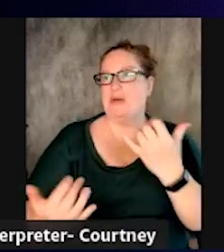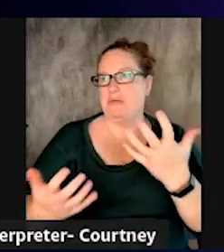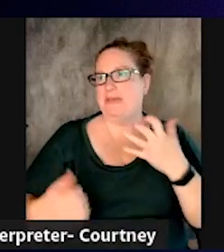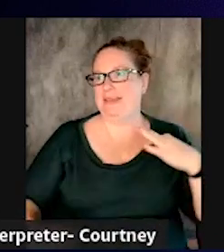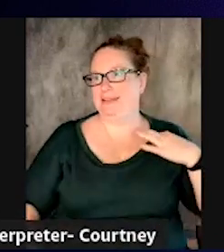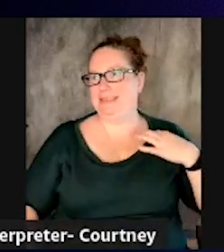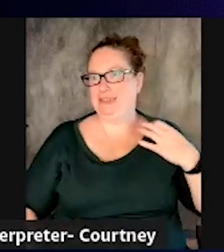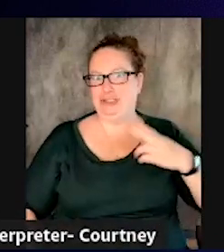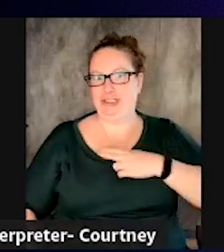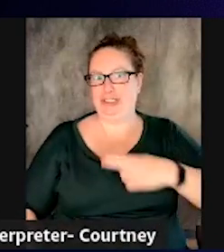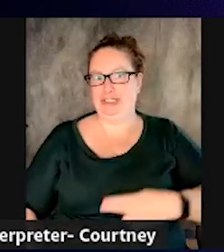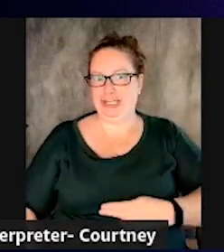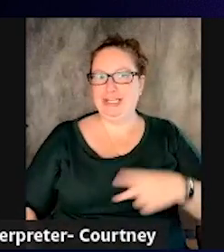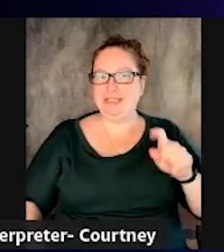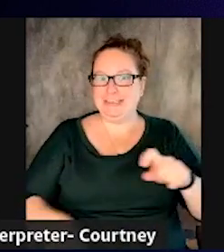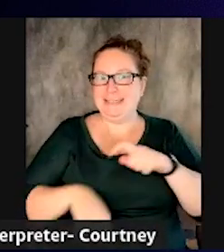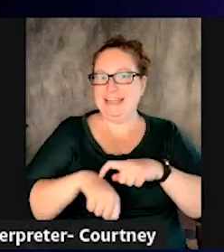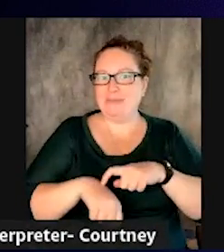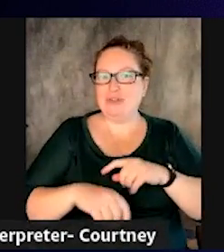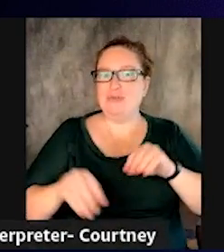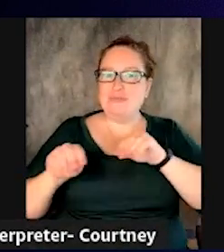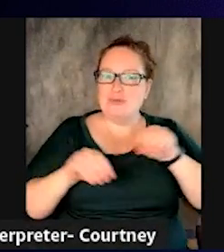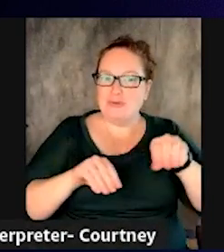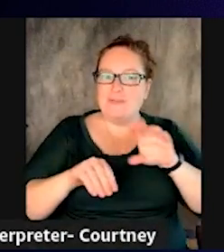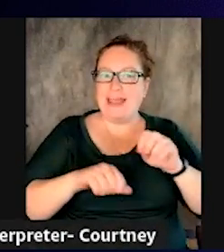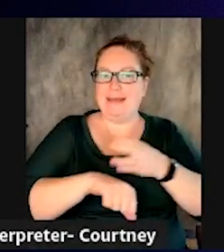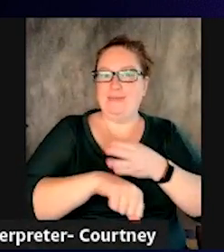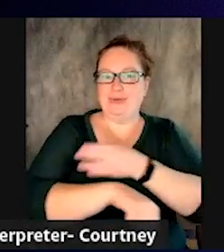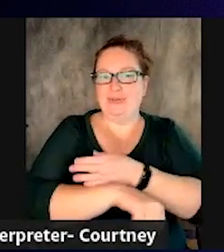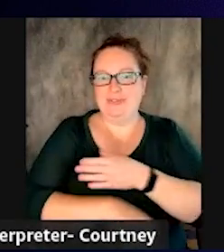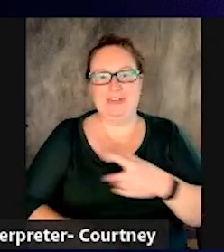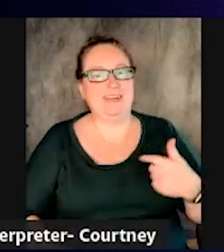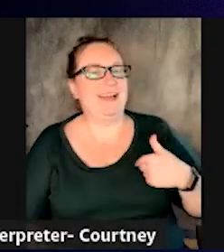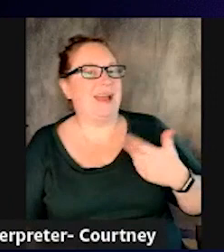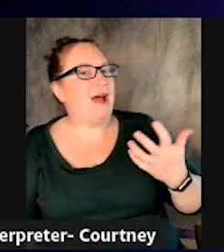time to move and improve. I want one too.